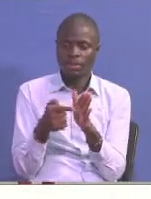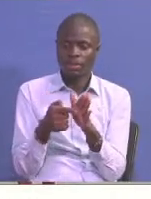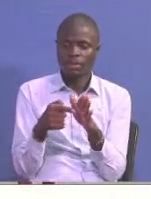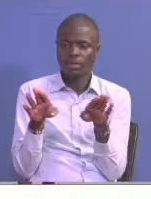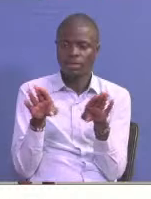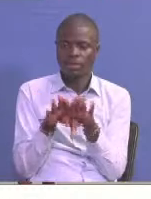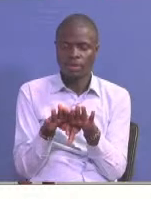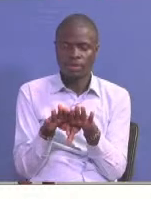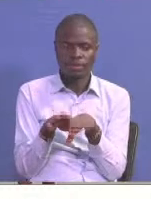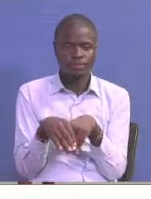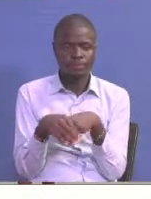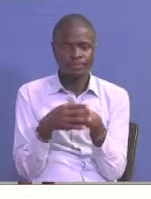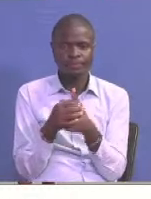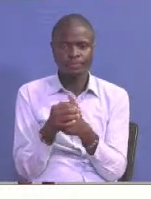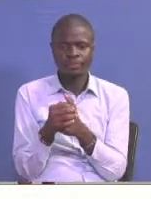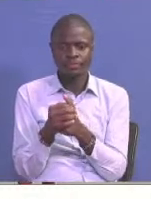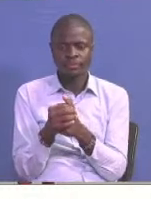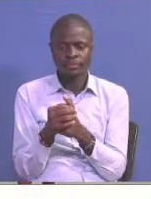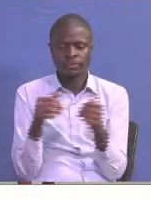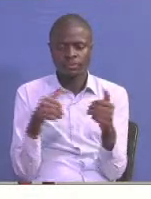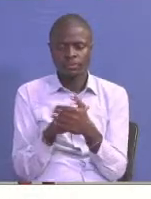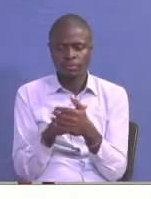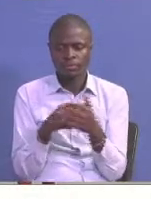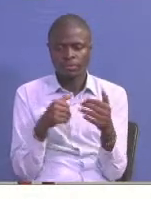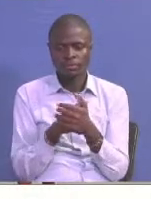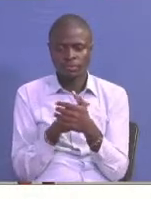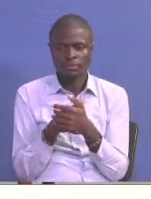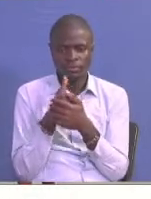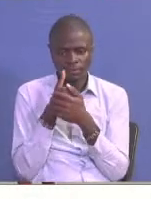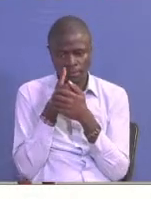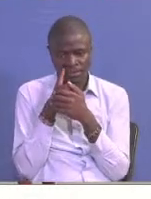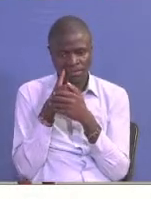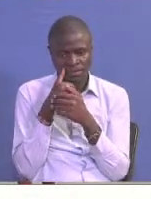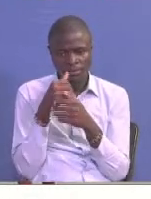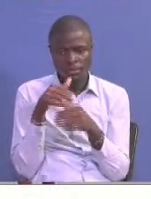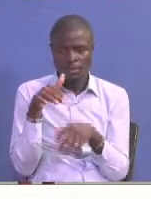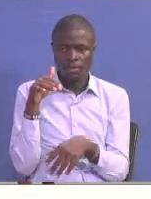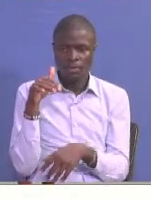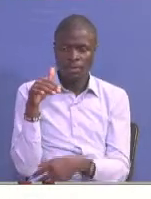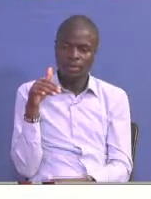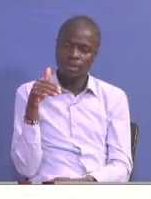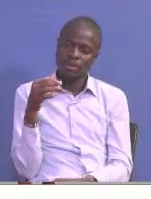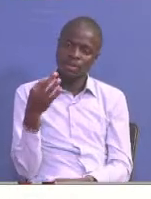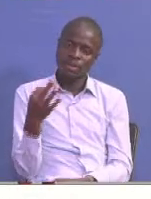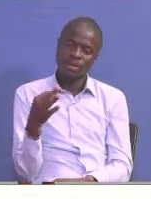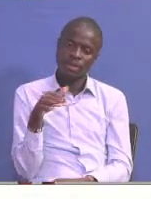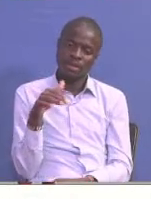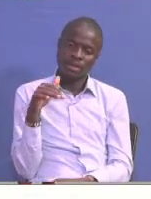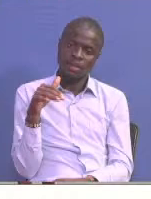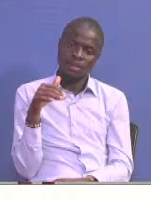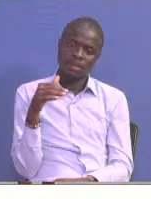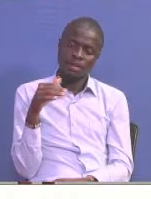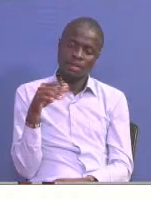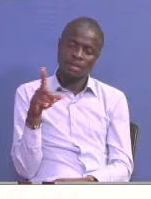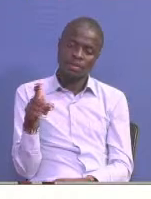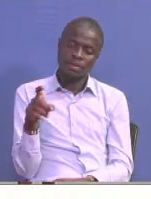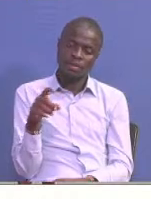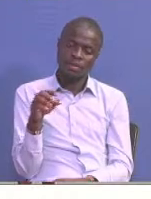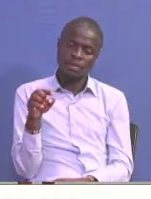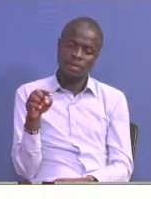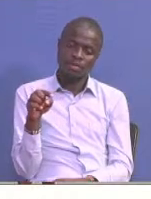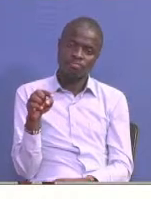close. So let's start there, and then there are 2 more down here. You could ask, the 3 could ask the question, so there, and then down